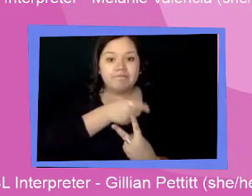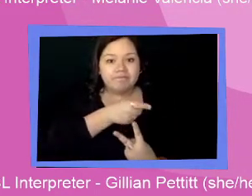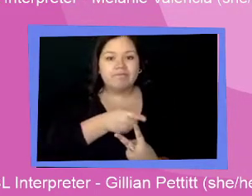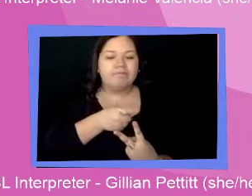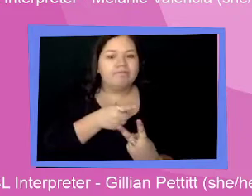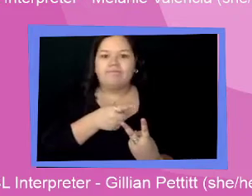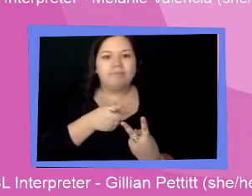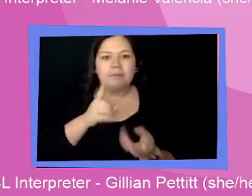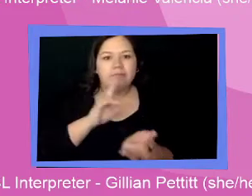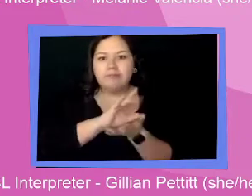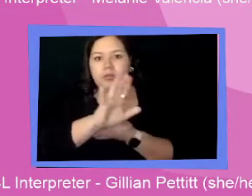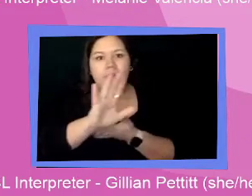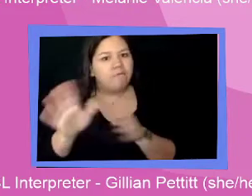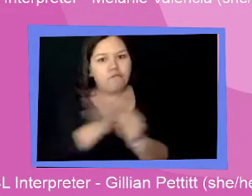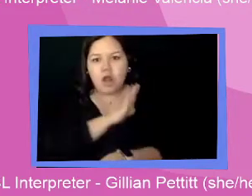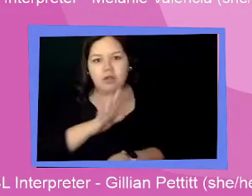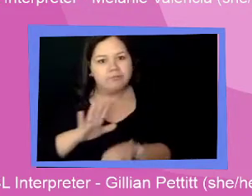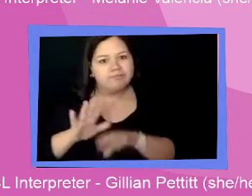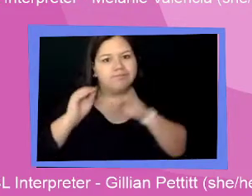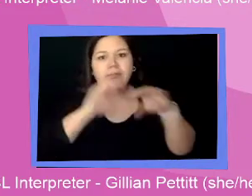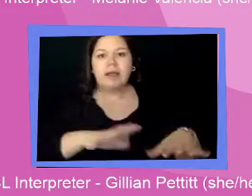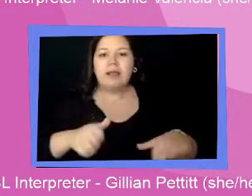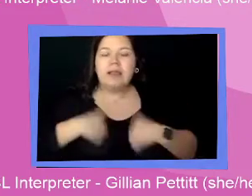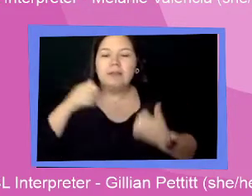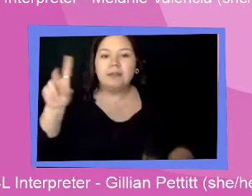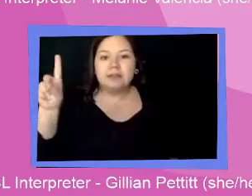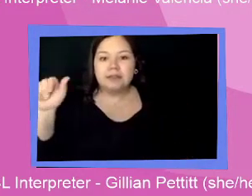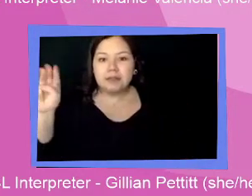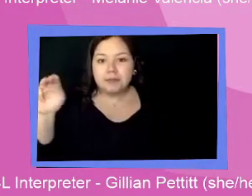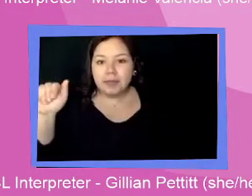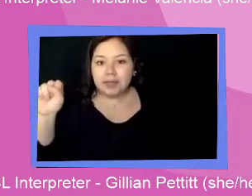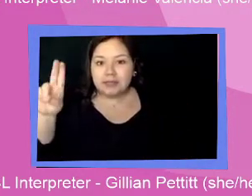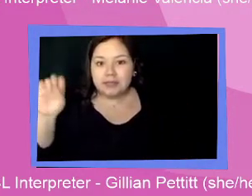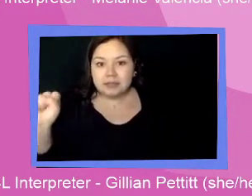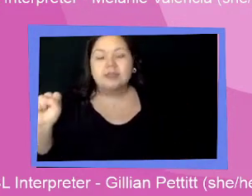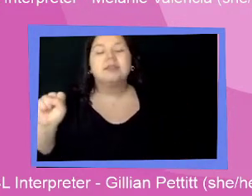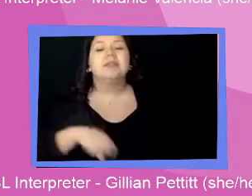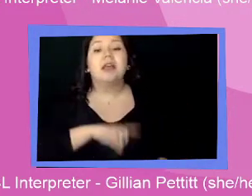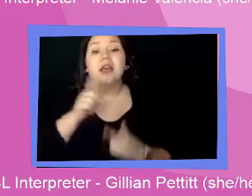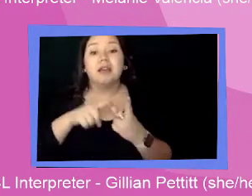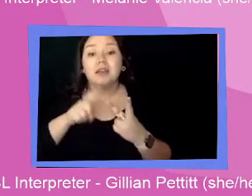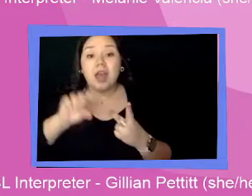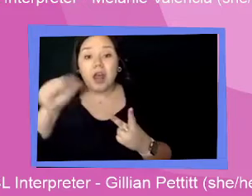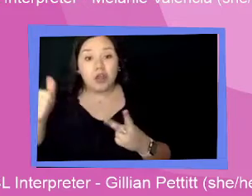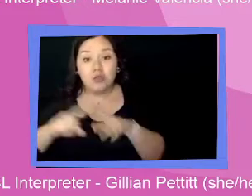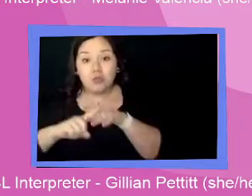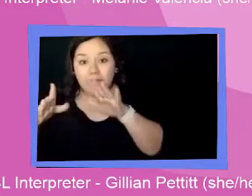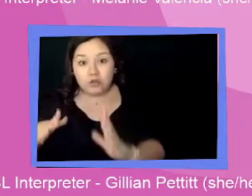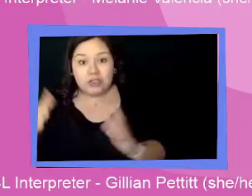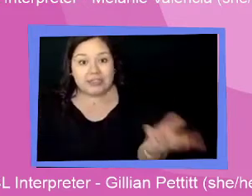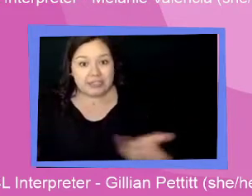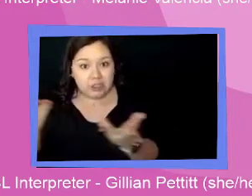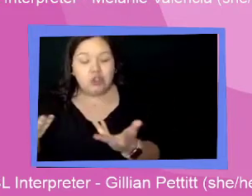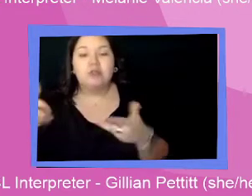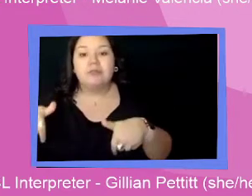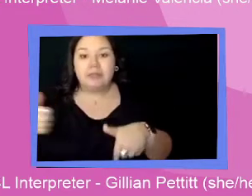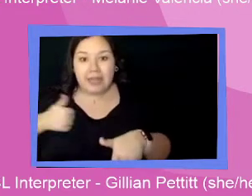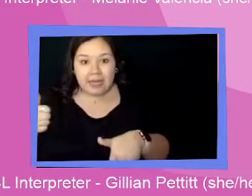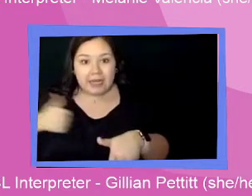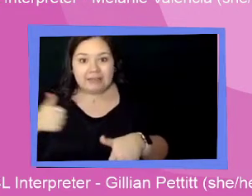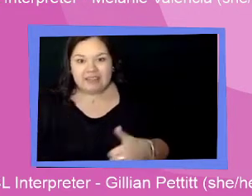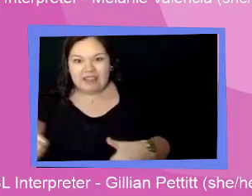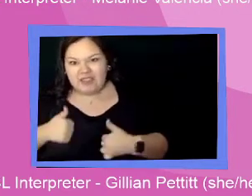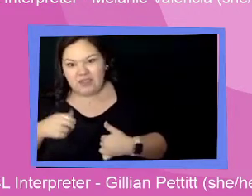displaced and lives in Damascus. The other is a refugee here in Canada who lives in